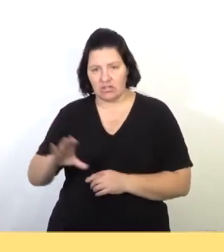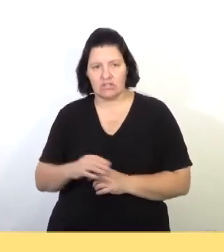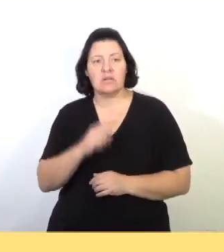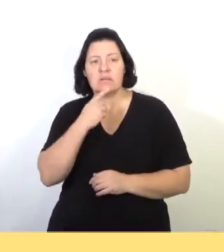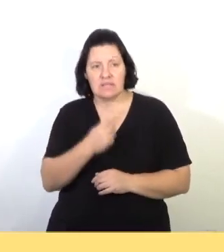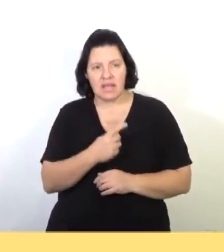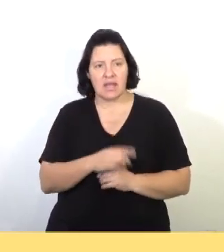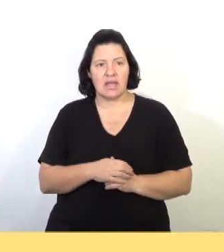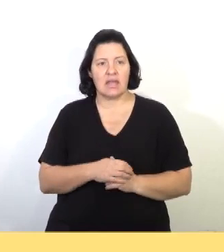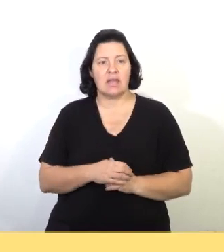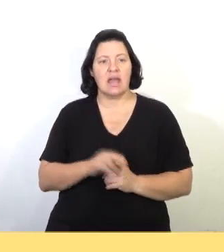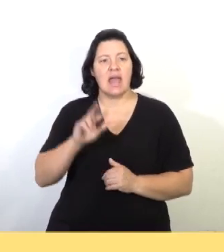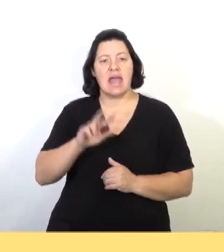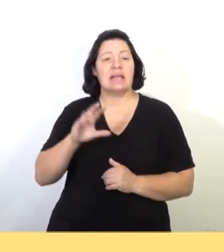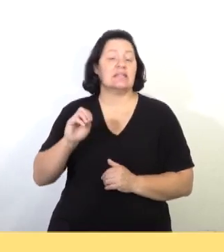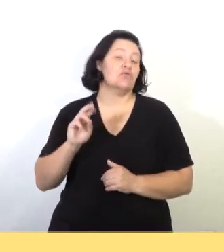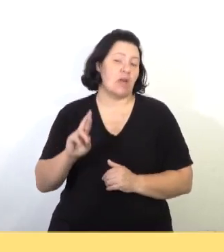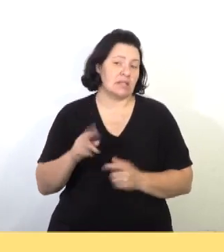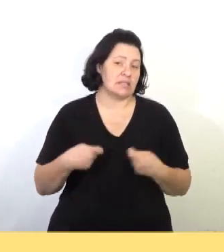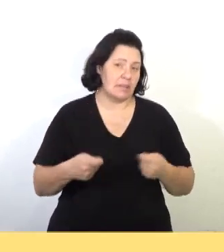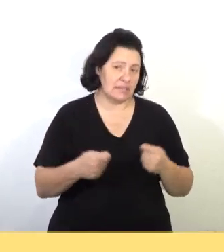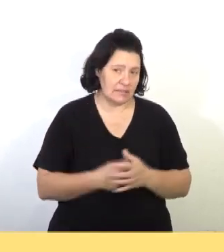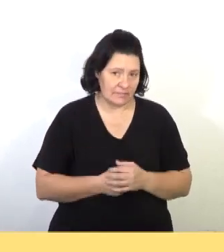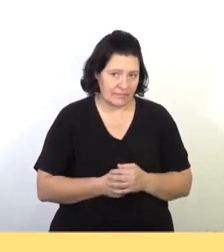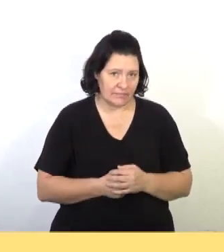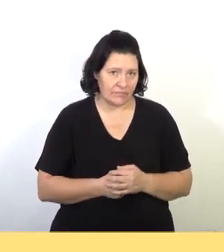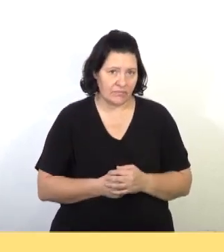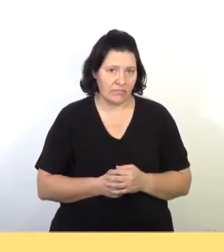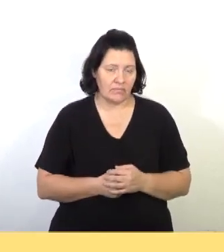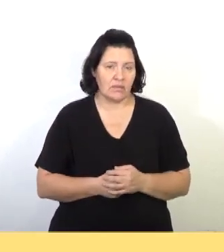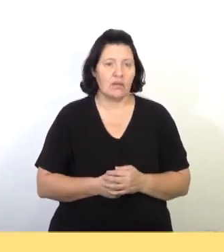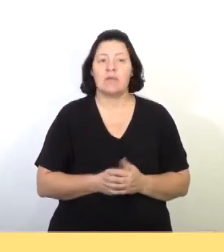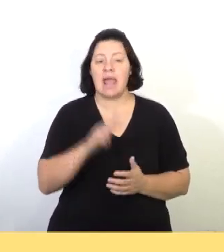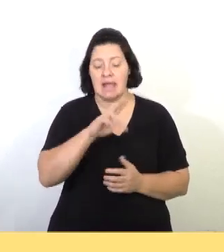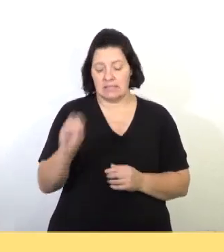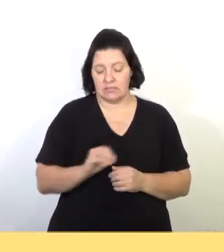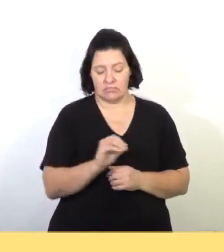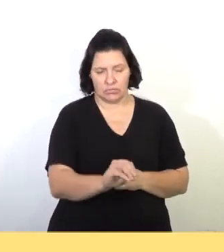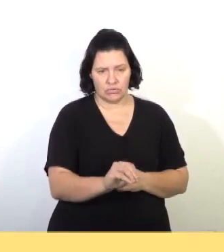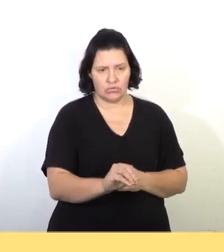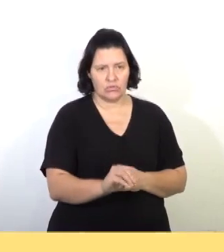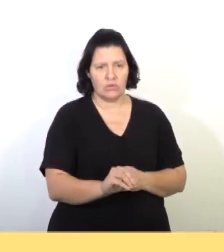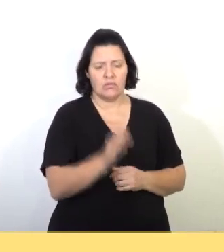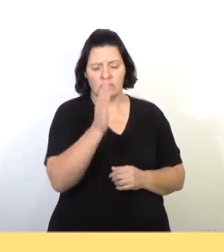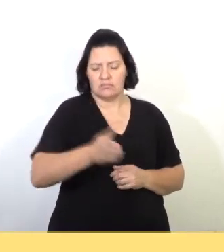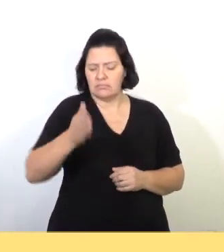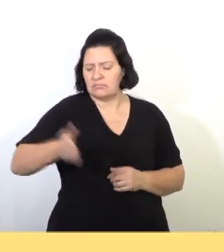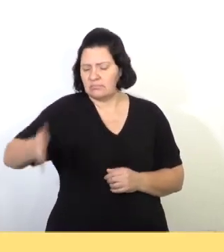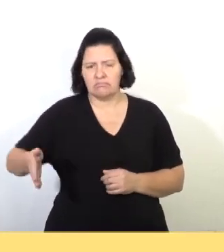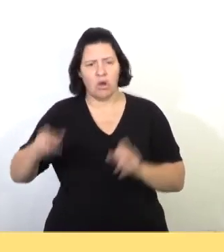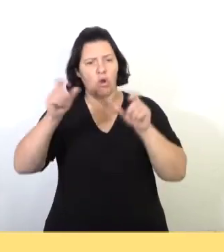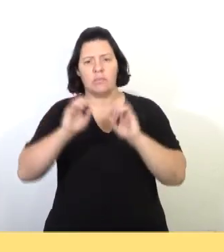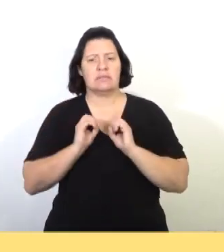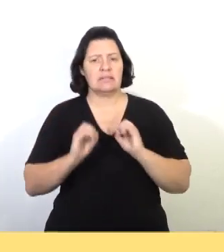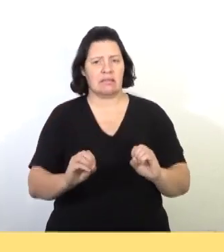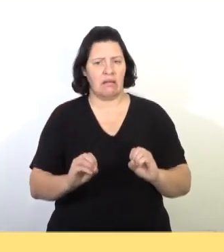say 80 because I spent how much? I spent 80. So I bring my 80 here. But that 80 is not part